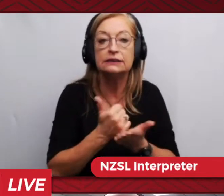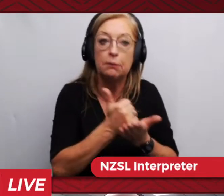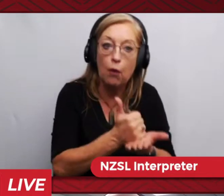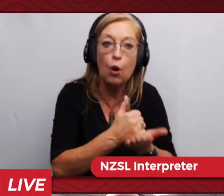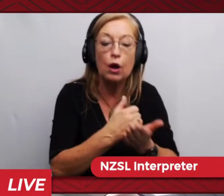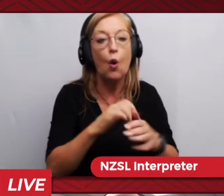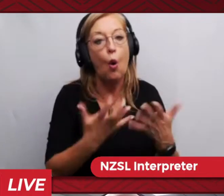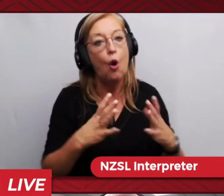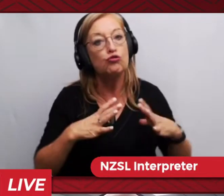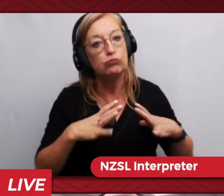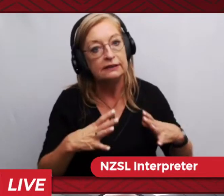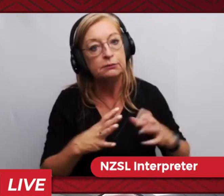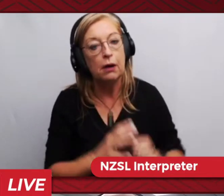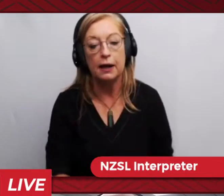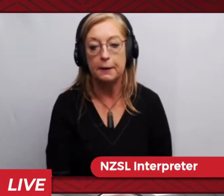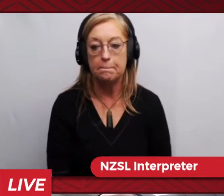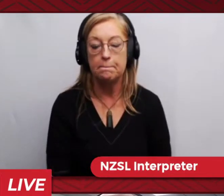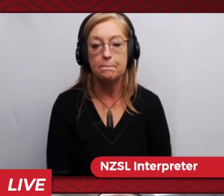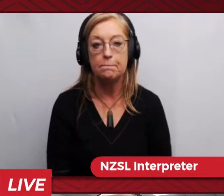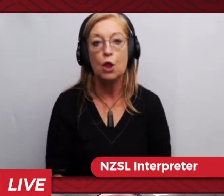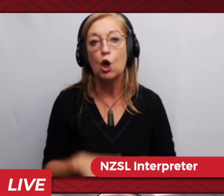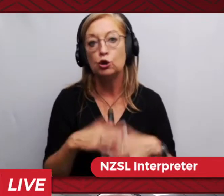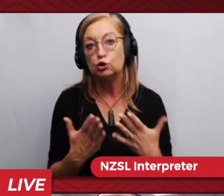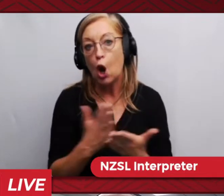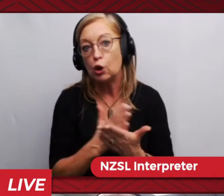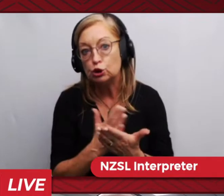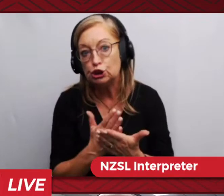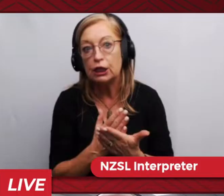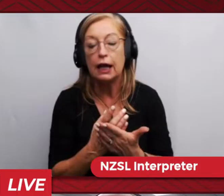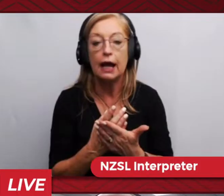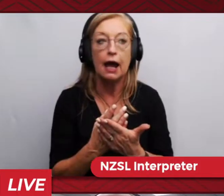So I'm just going to share something that we've been working on.